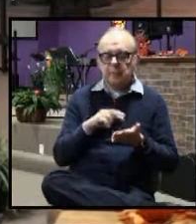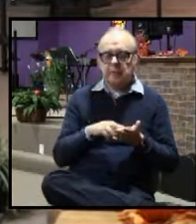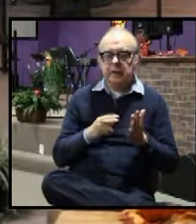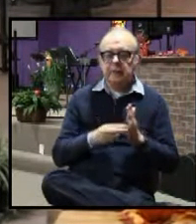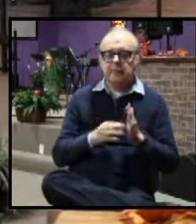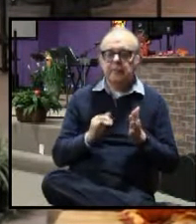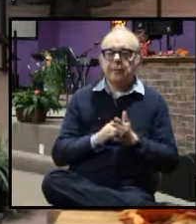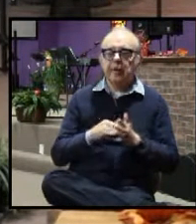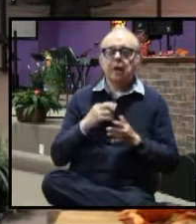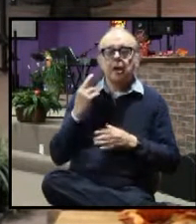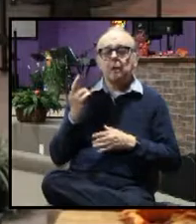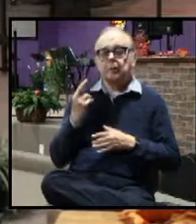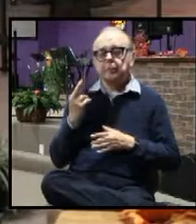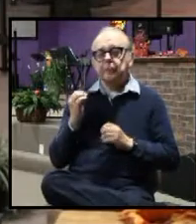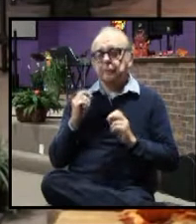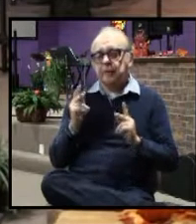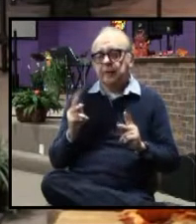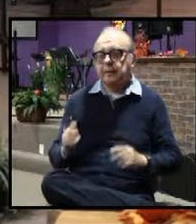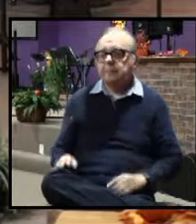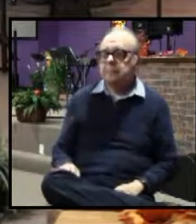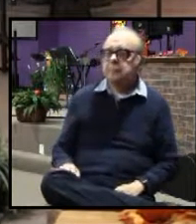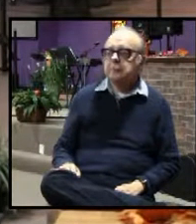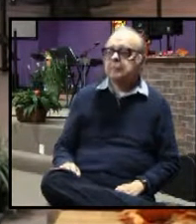is. Okay?